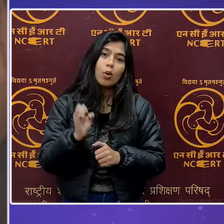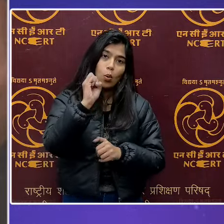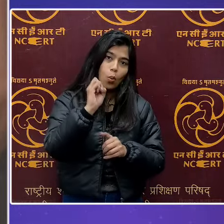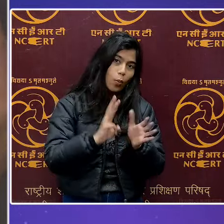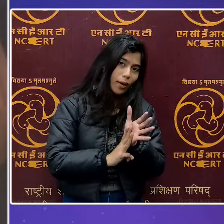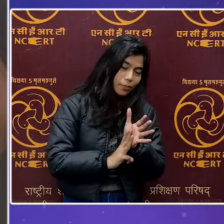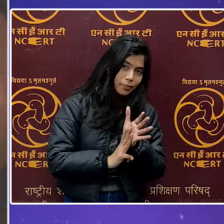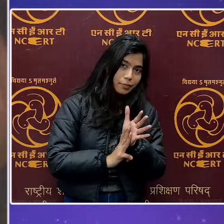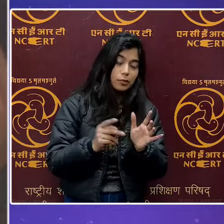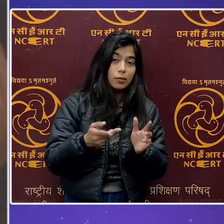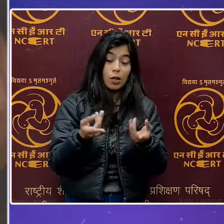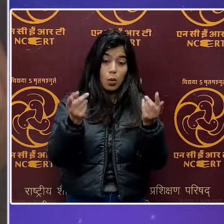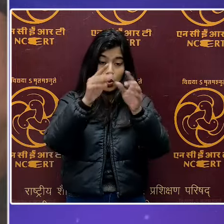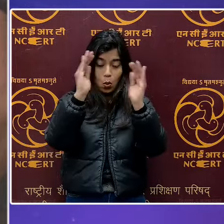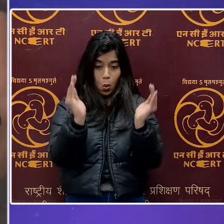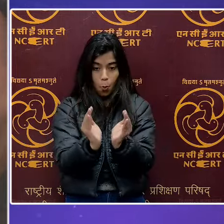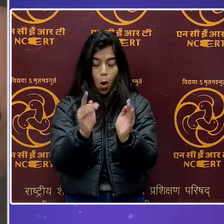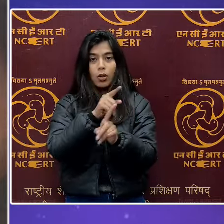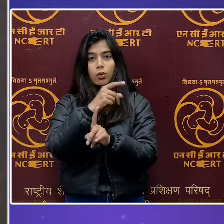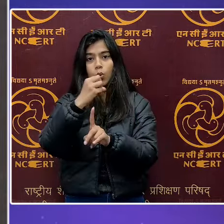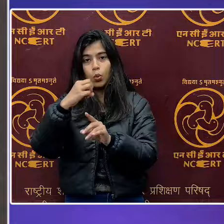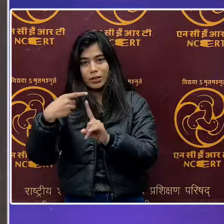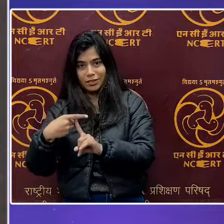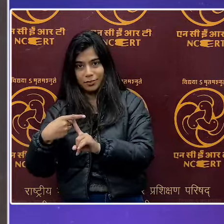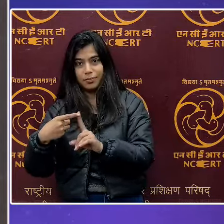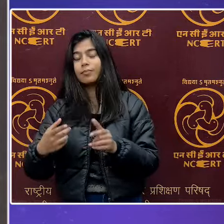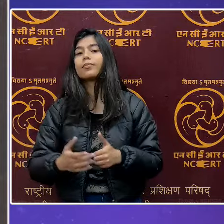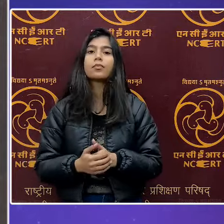OM upon OP.